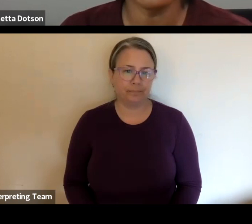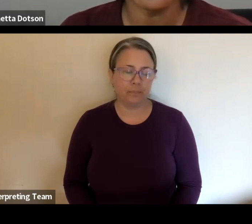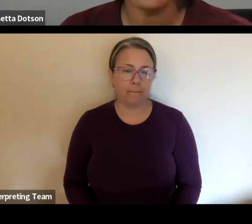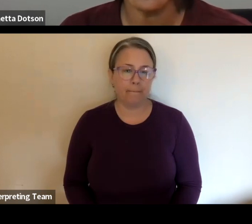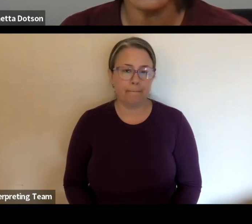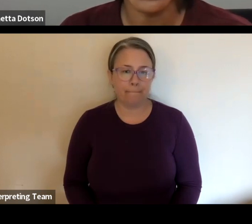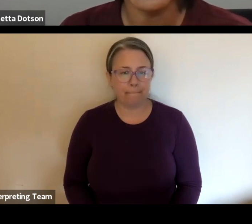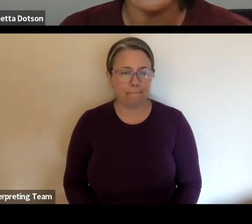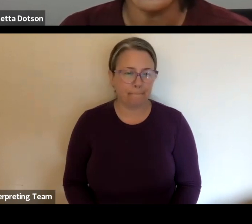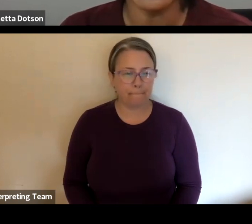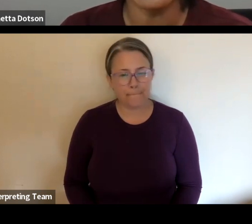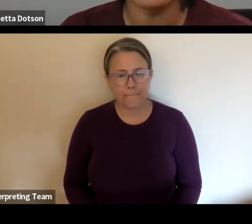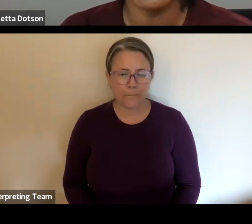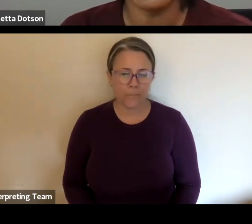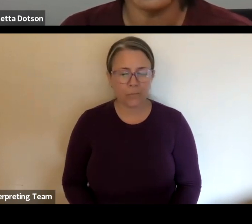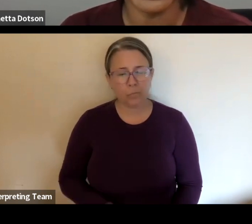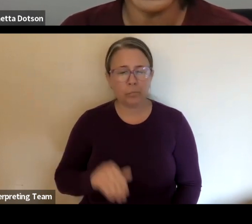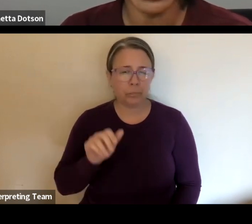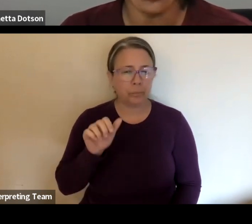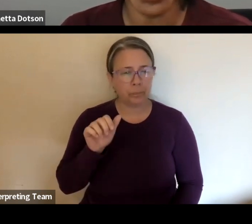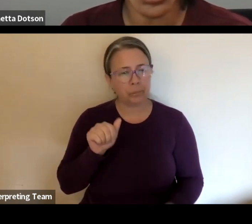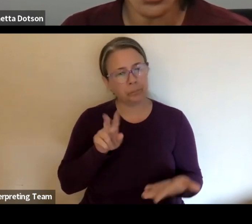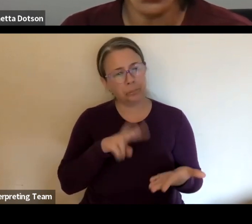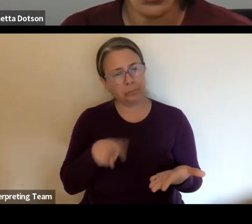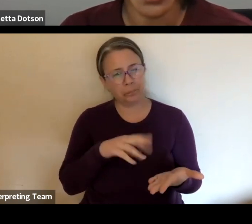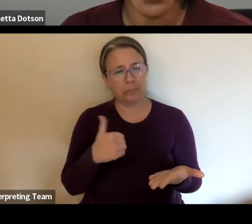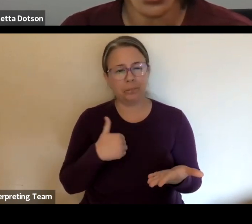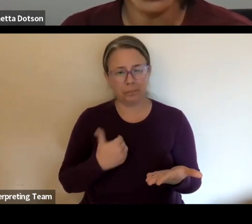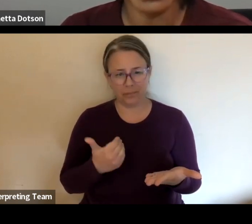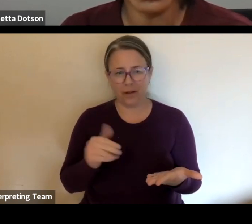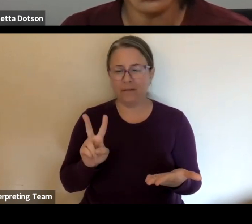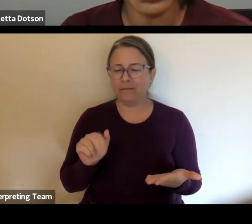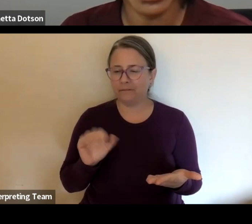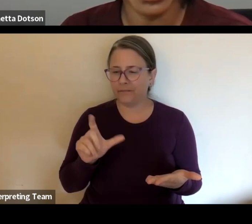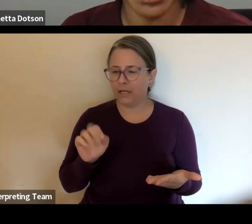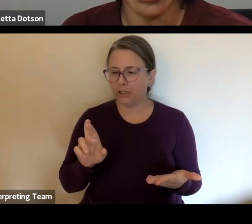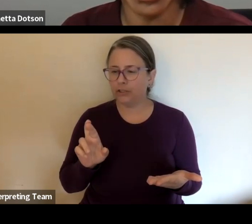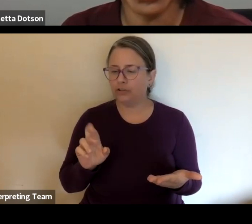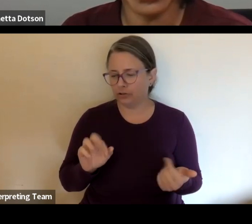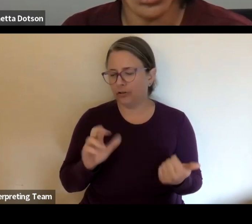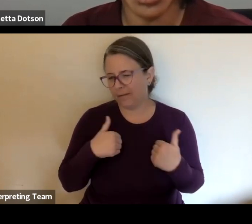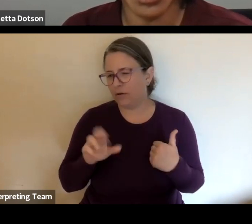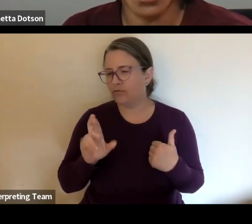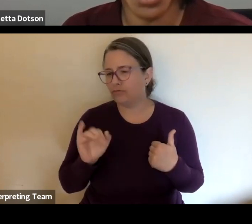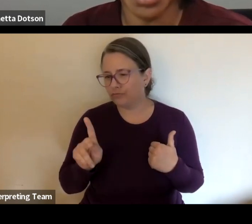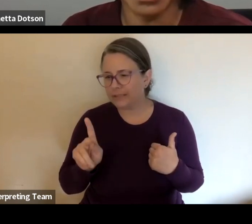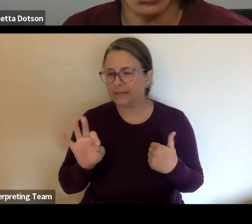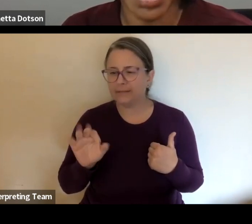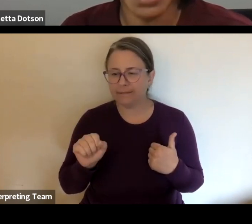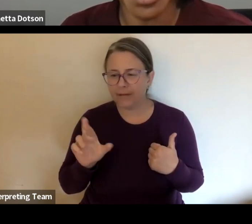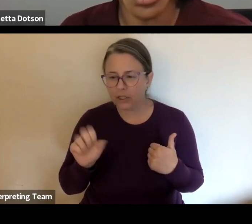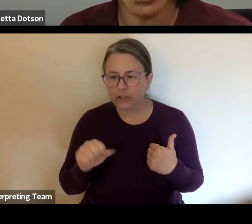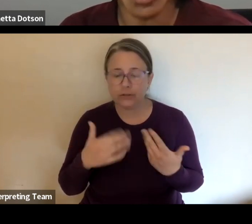vascular risk factors like high blood pressure or high cholesterol that can ultimately